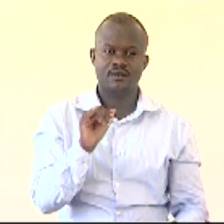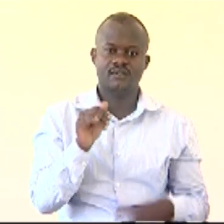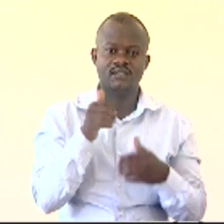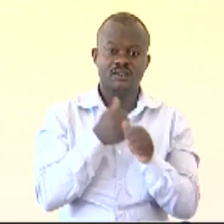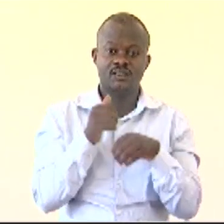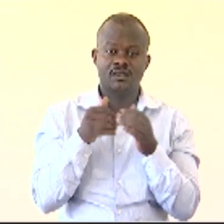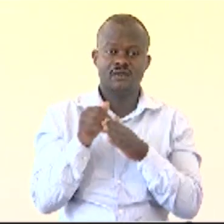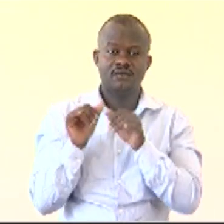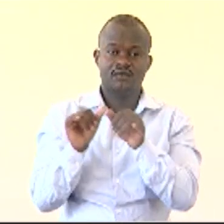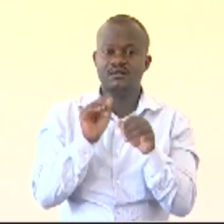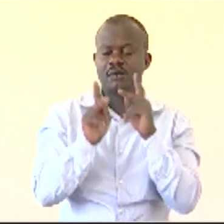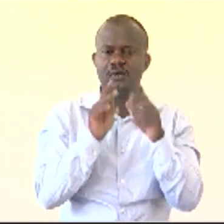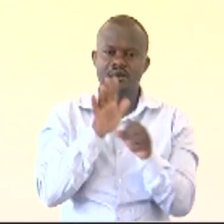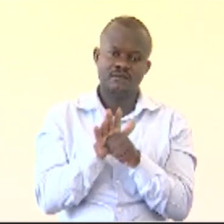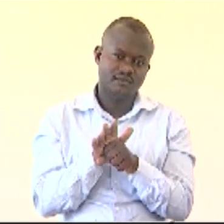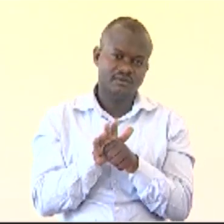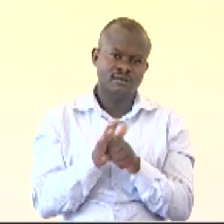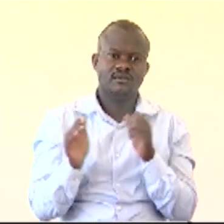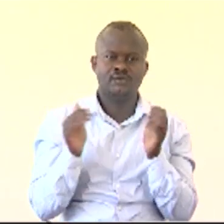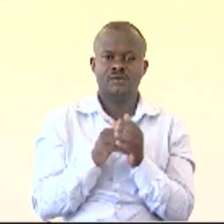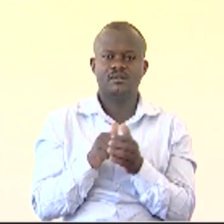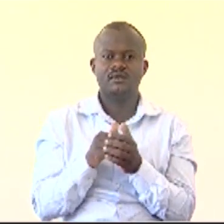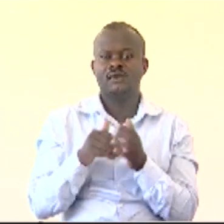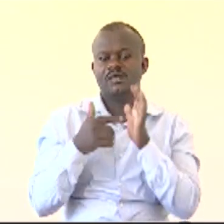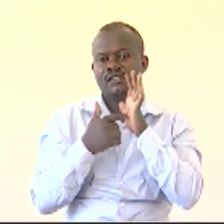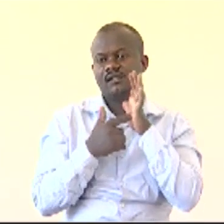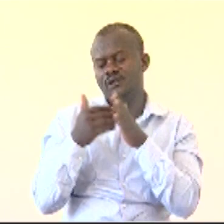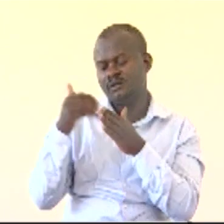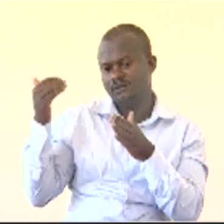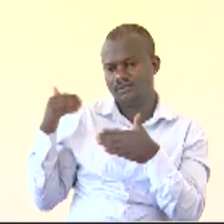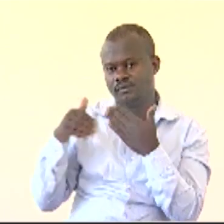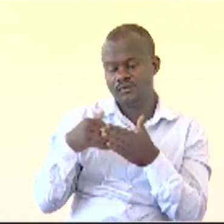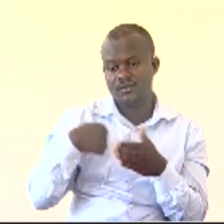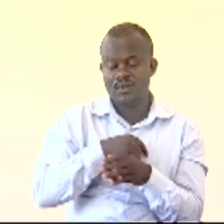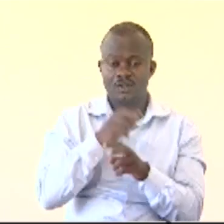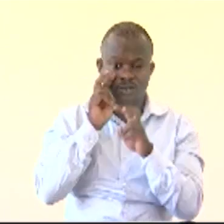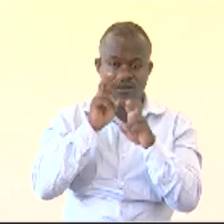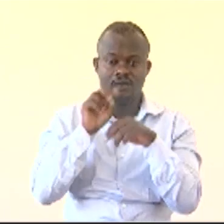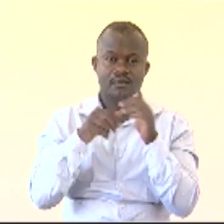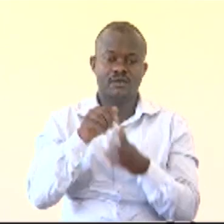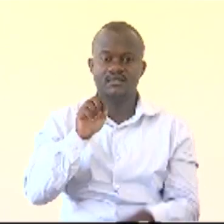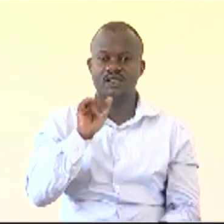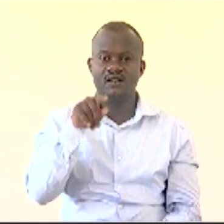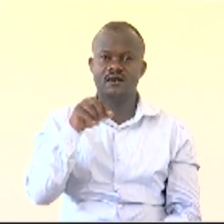common to very many people, and I mentioned it in a previous lesson. We've been talking about typhoid.